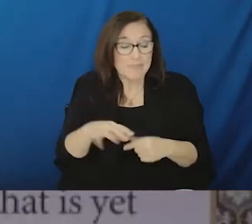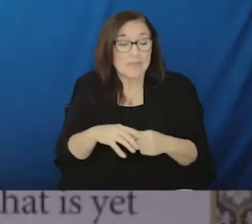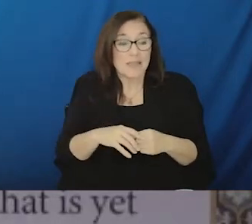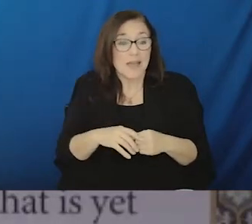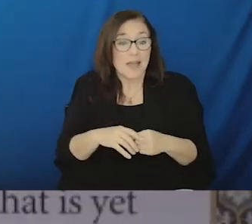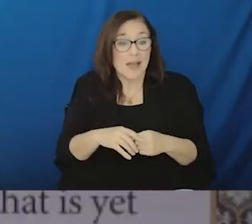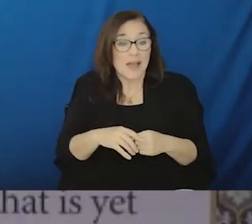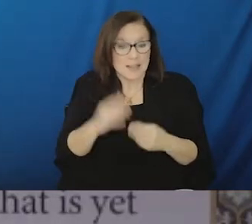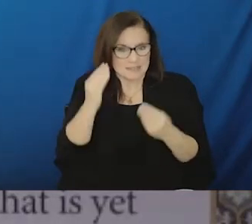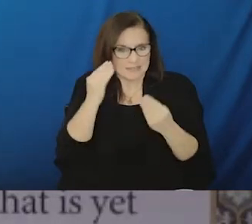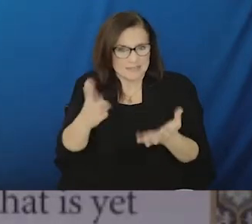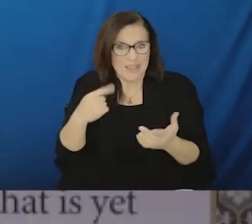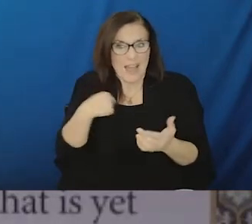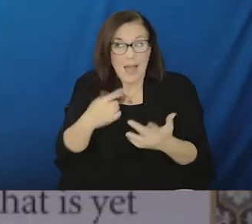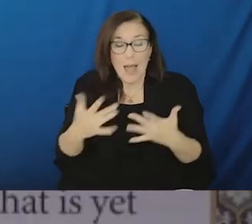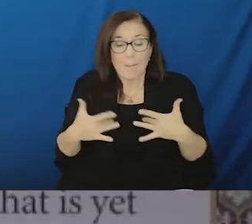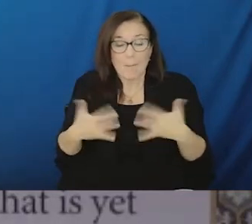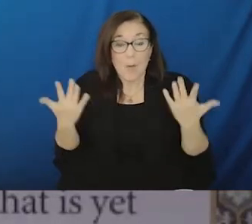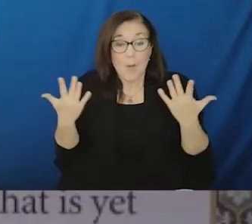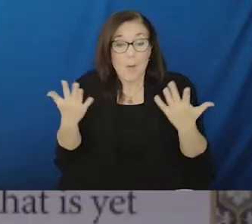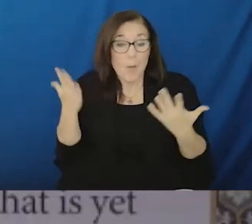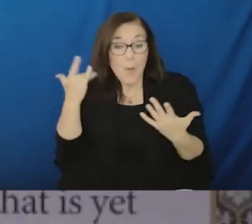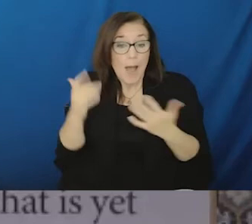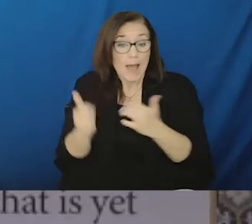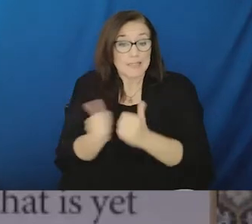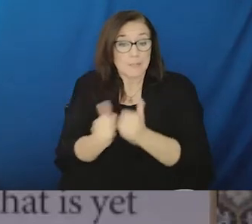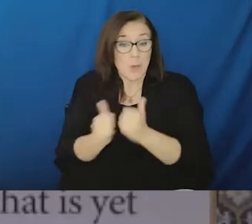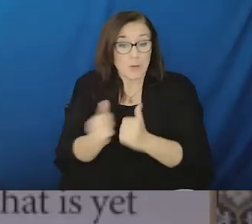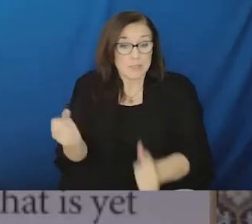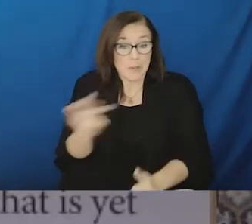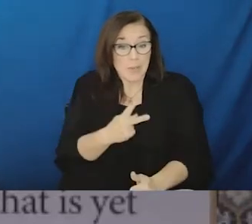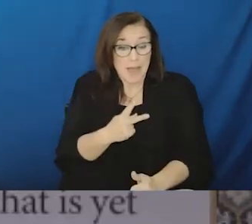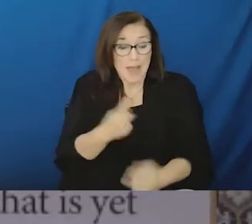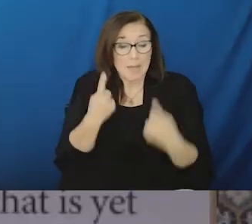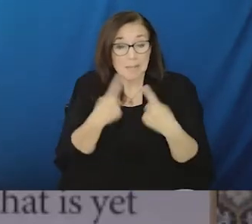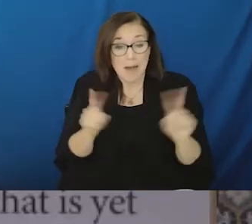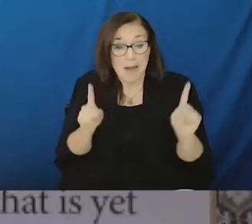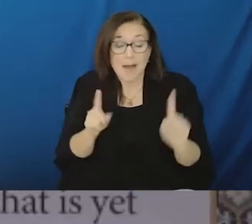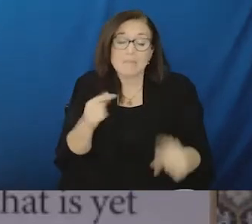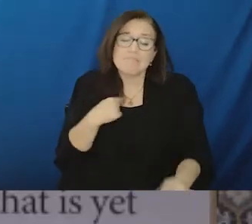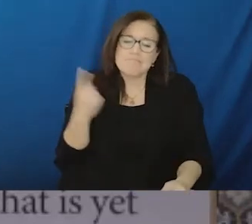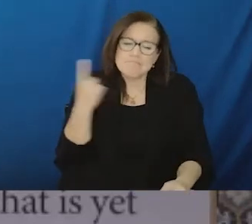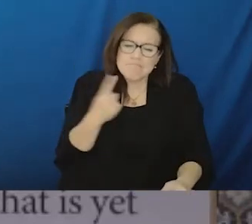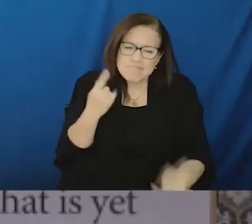so happy that sports are back, but could I get some guidance on performing arts?